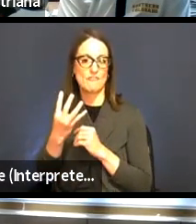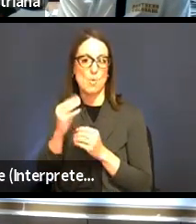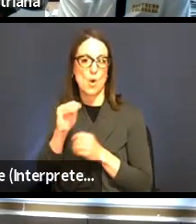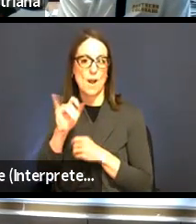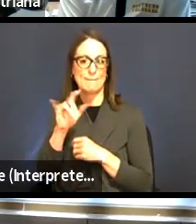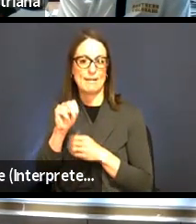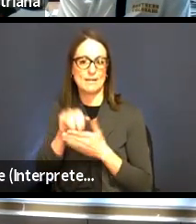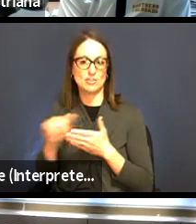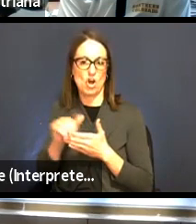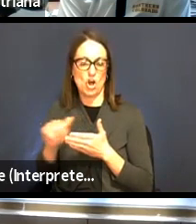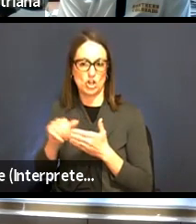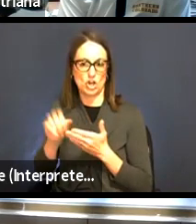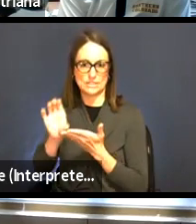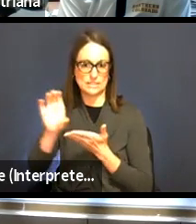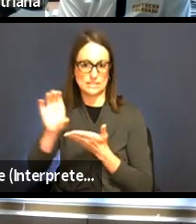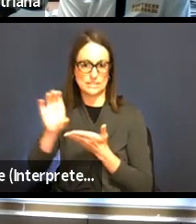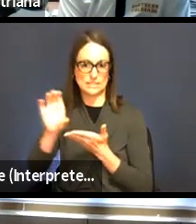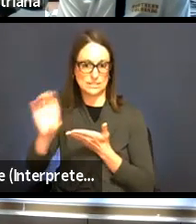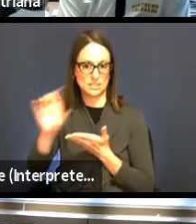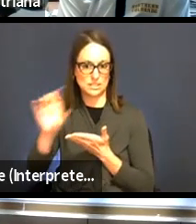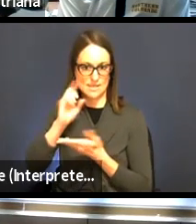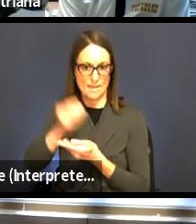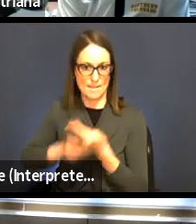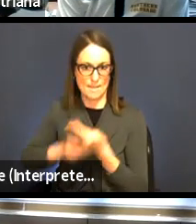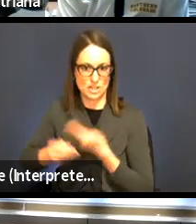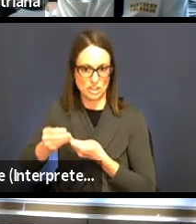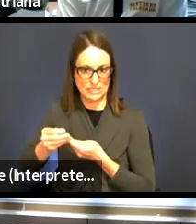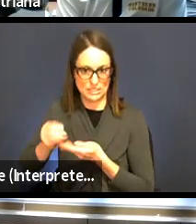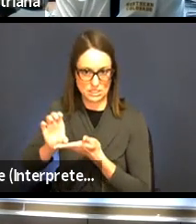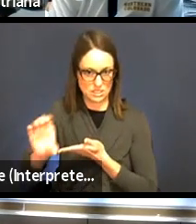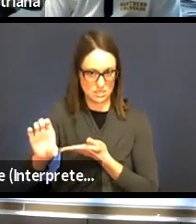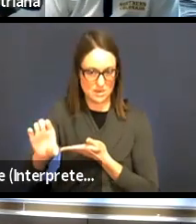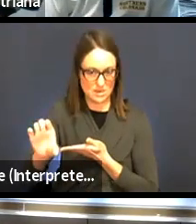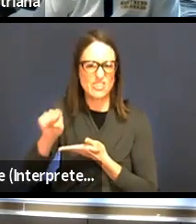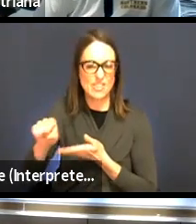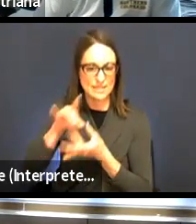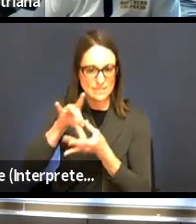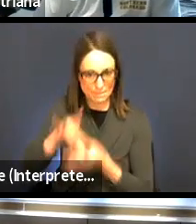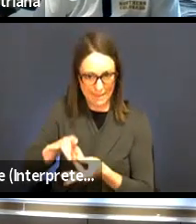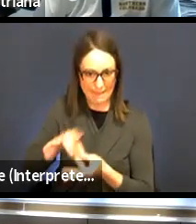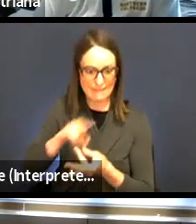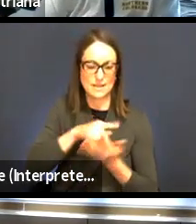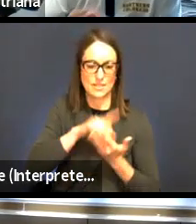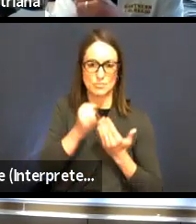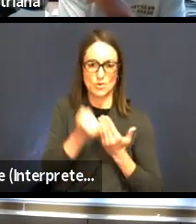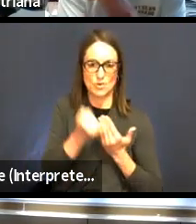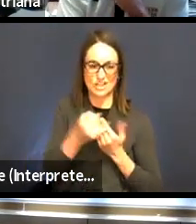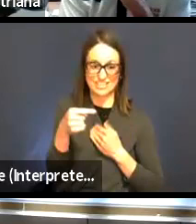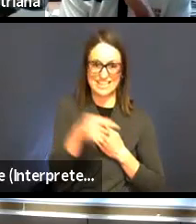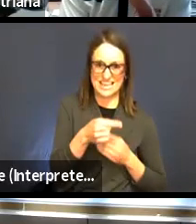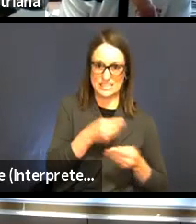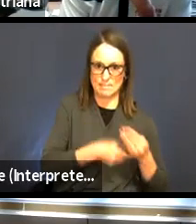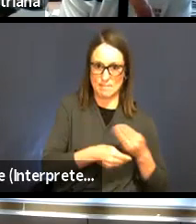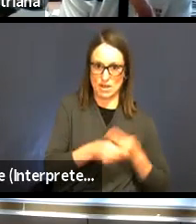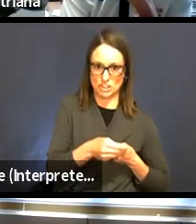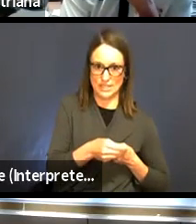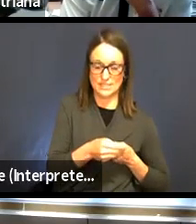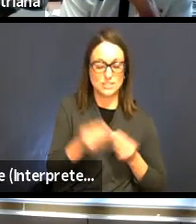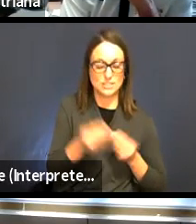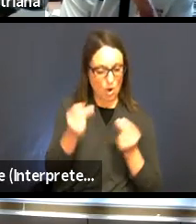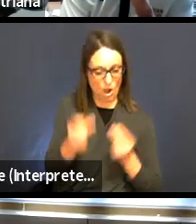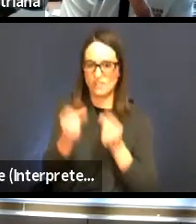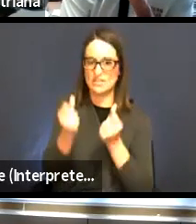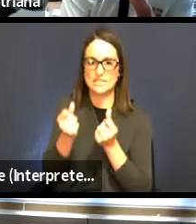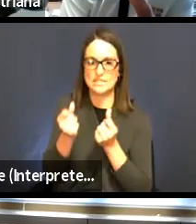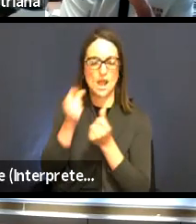project budget that would be based upon the projects in this provisional budget. So suddenly we're funding all of those projects